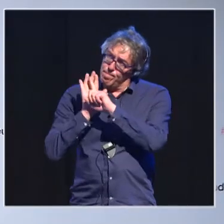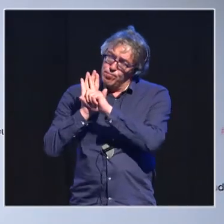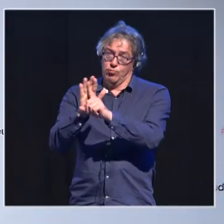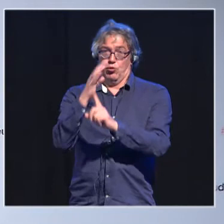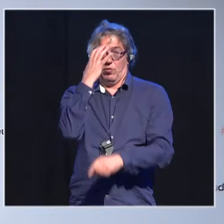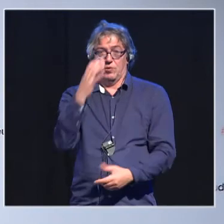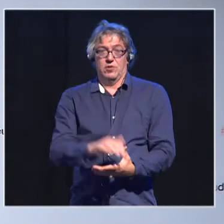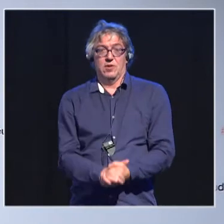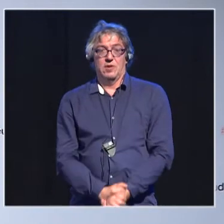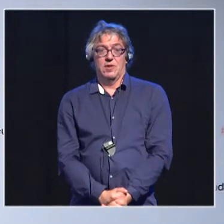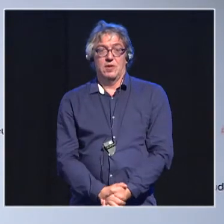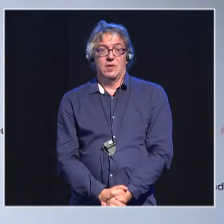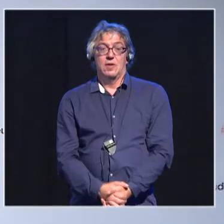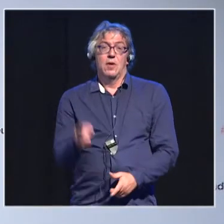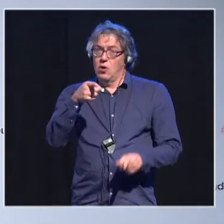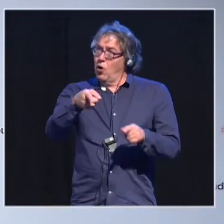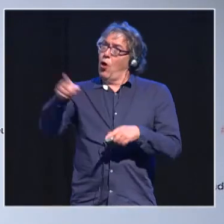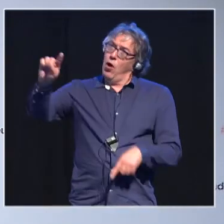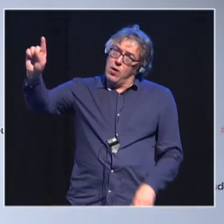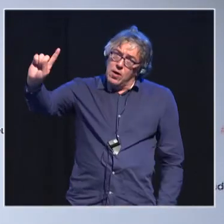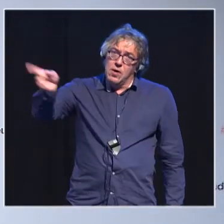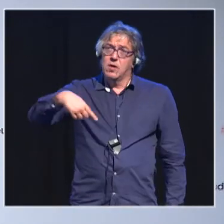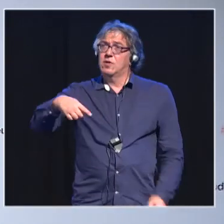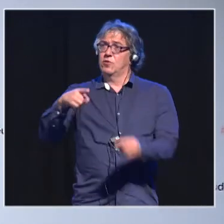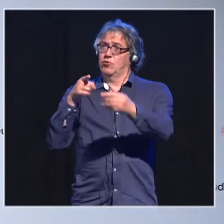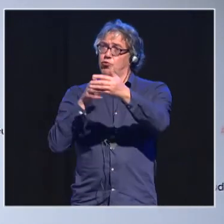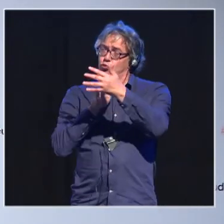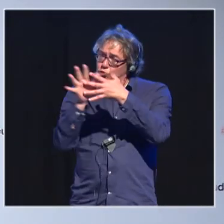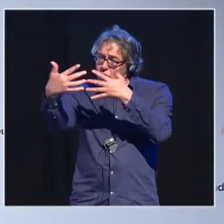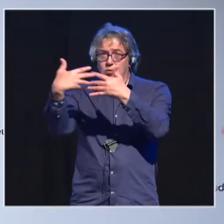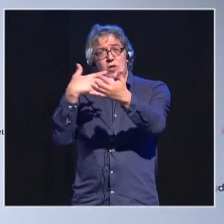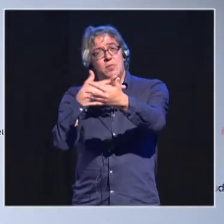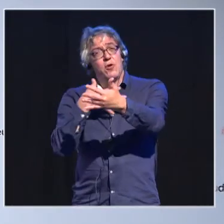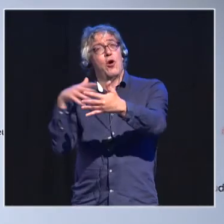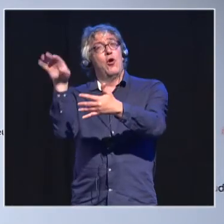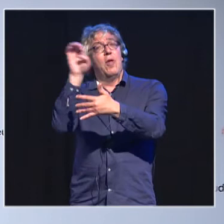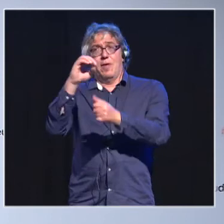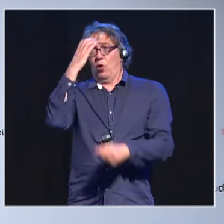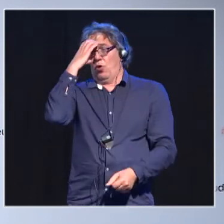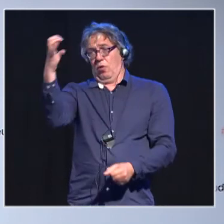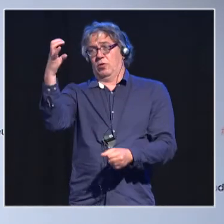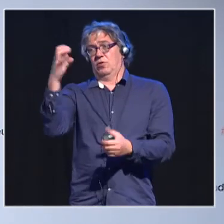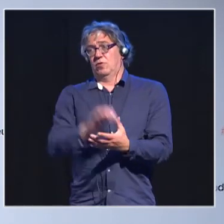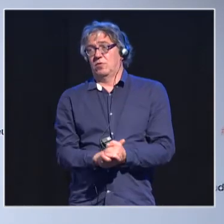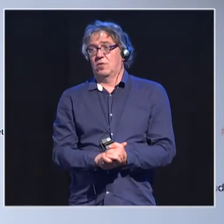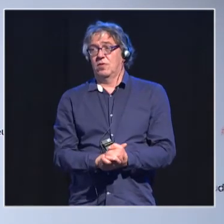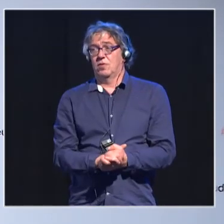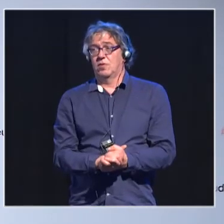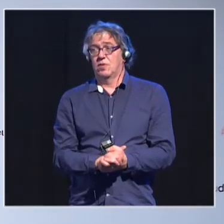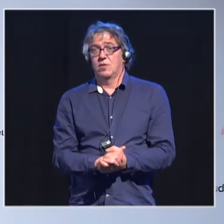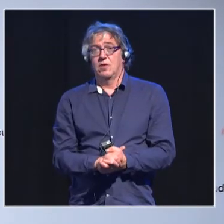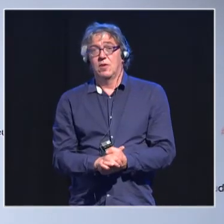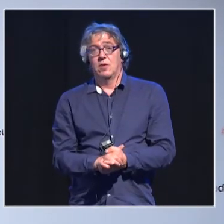for those very efficient and transparent and inclusive e-government solutions. It can